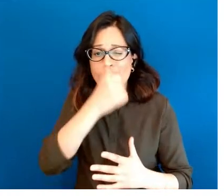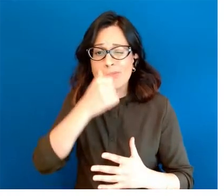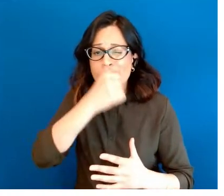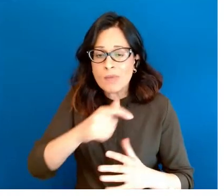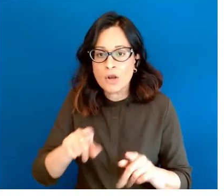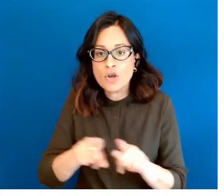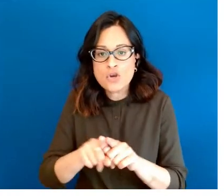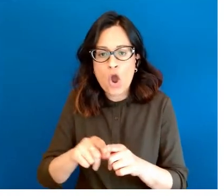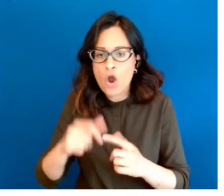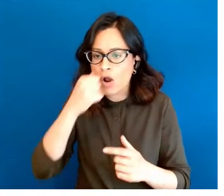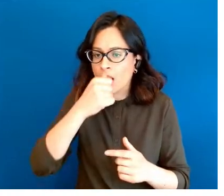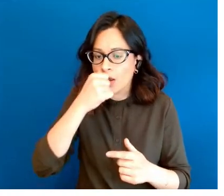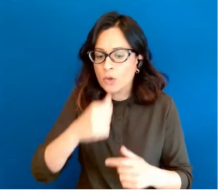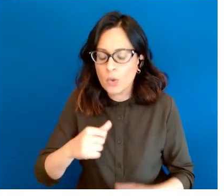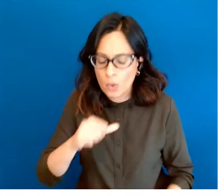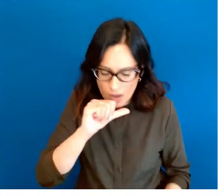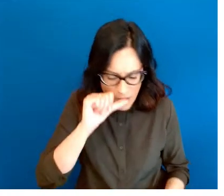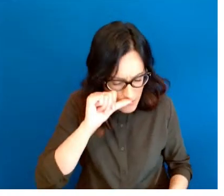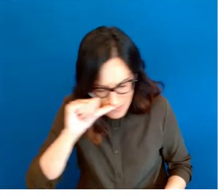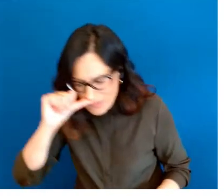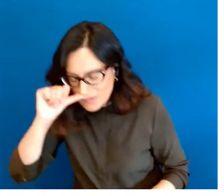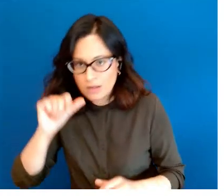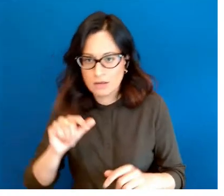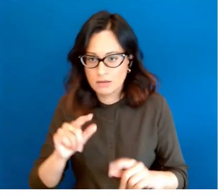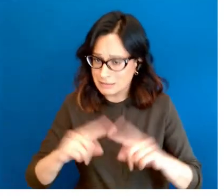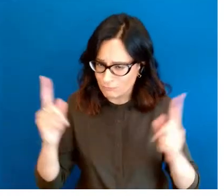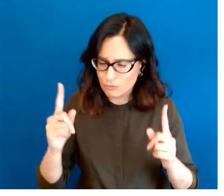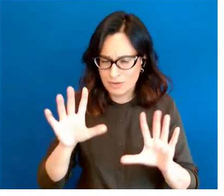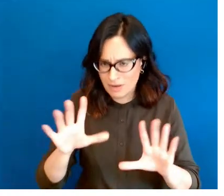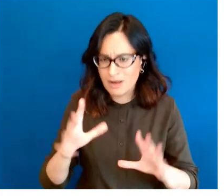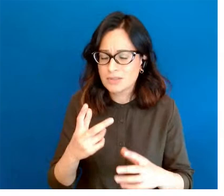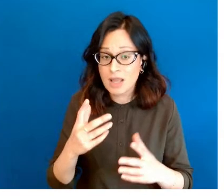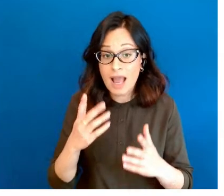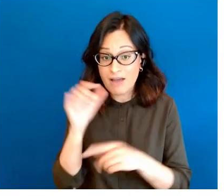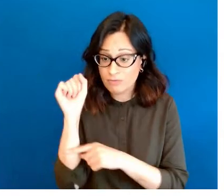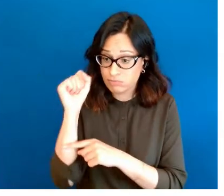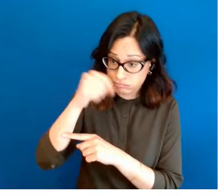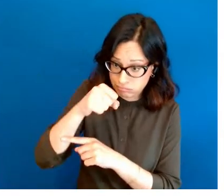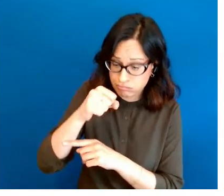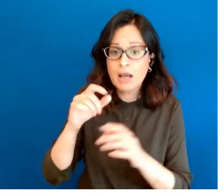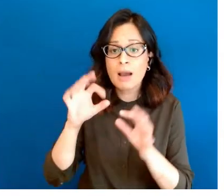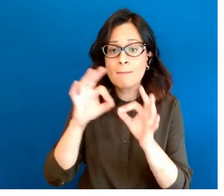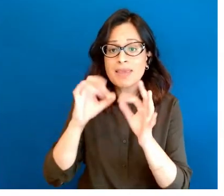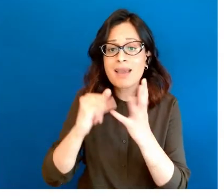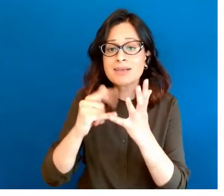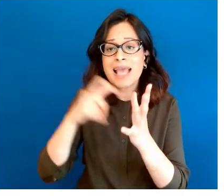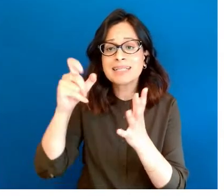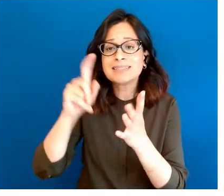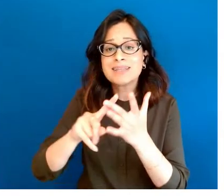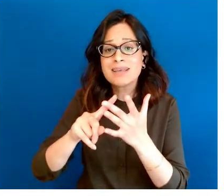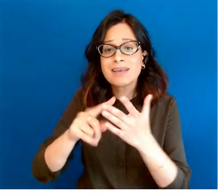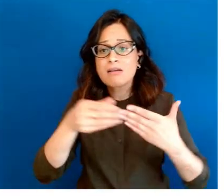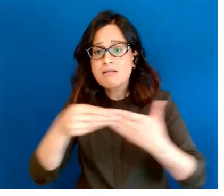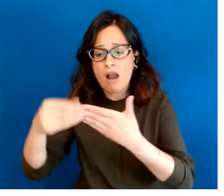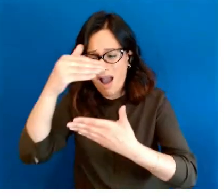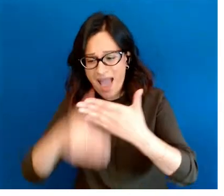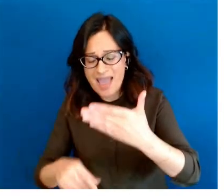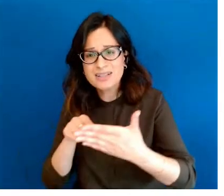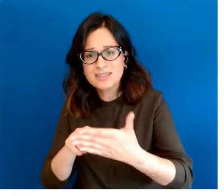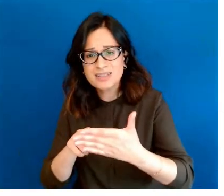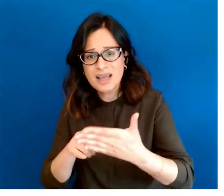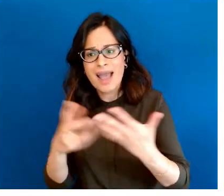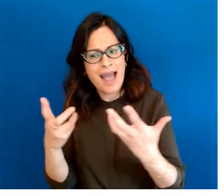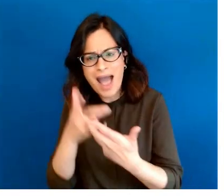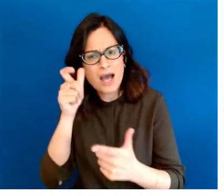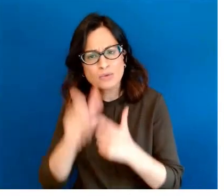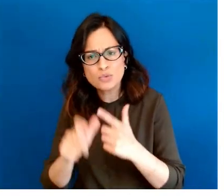it down. And there are pictures available in the BSACI guideline showing how to do that